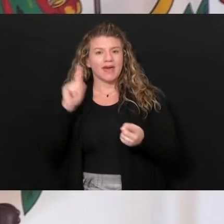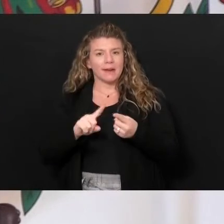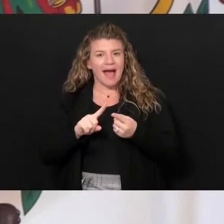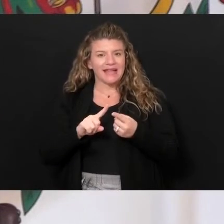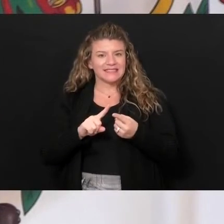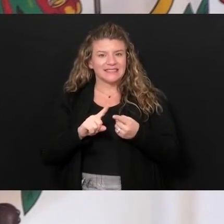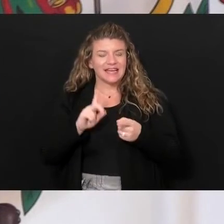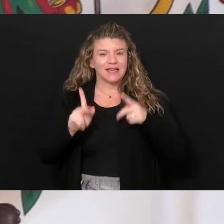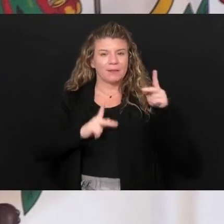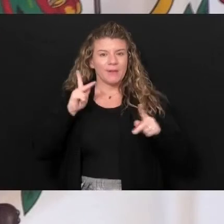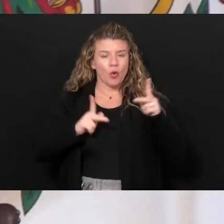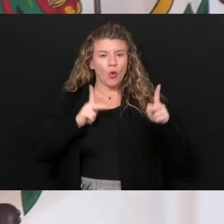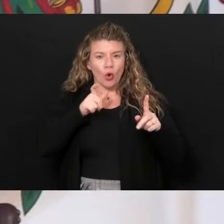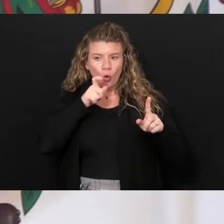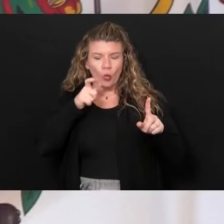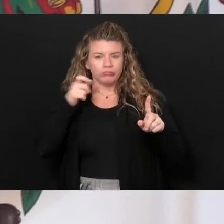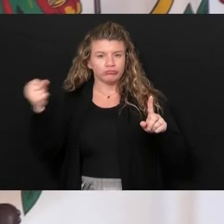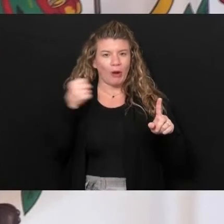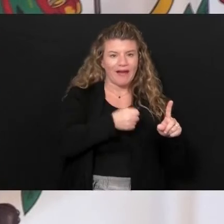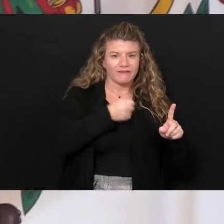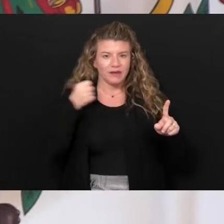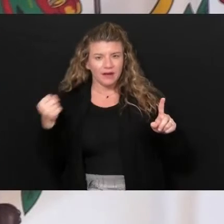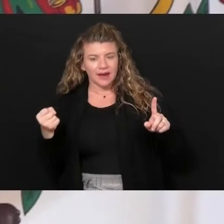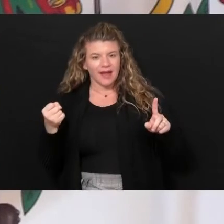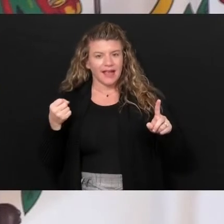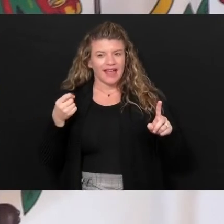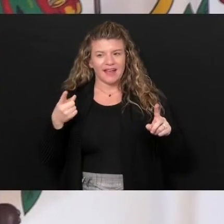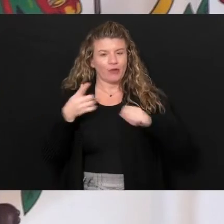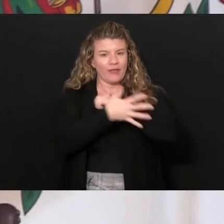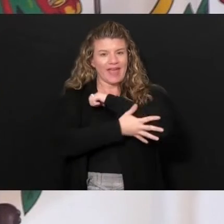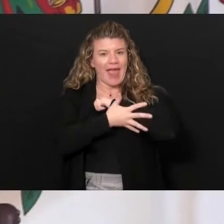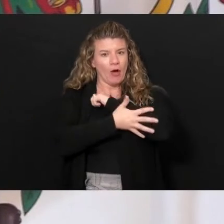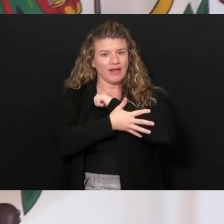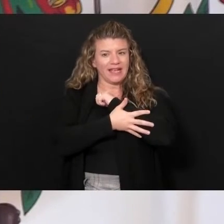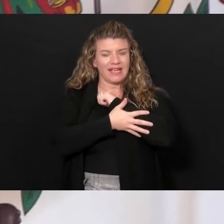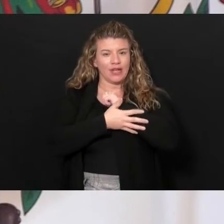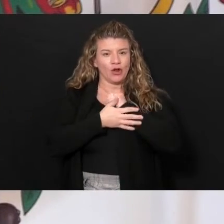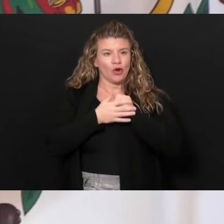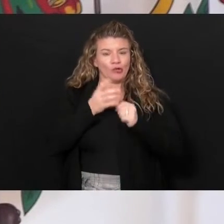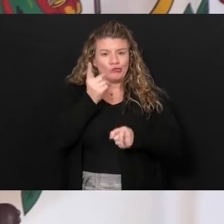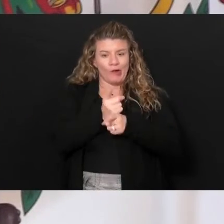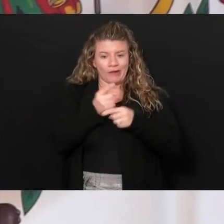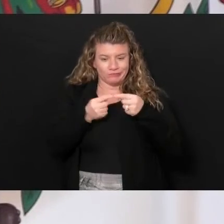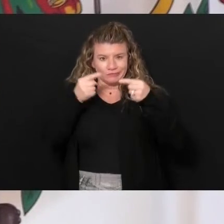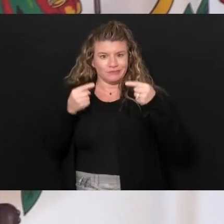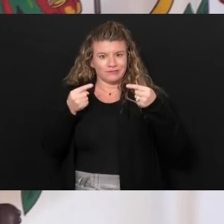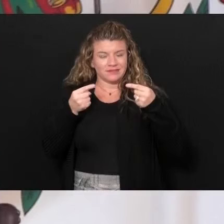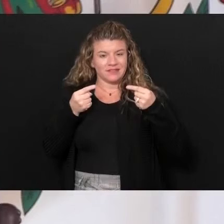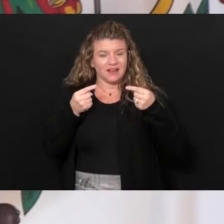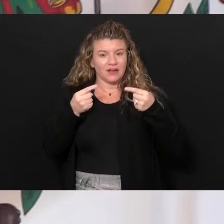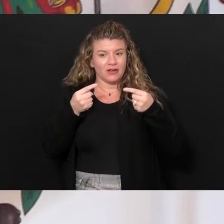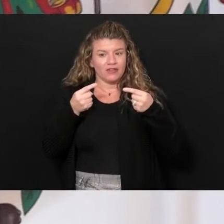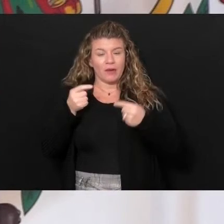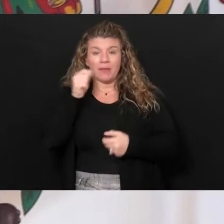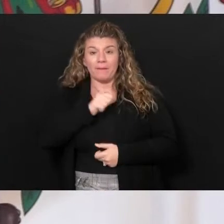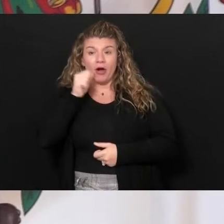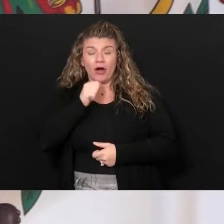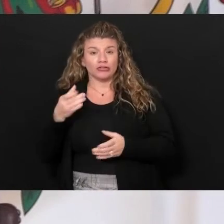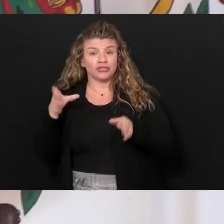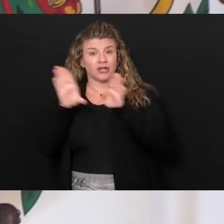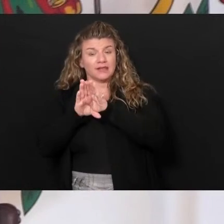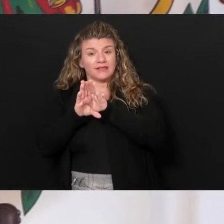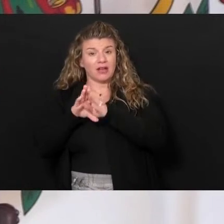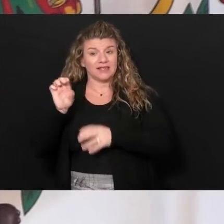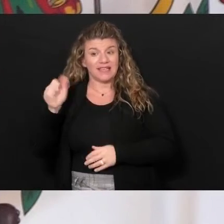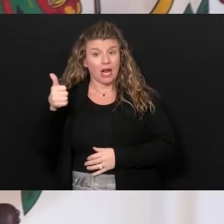you know, people that are in a county right across state lines from the standpoint of a bar shutting down at